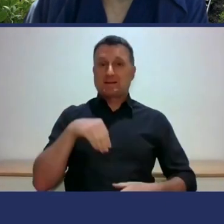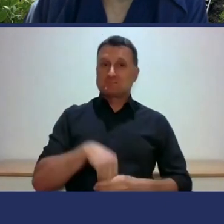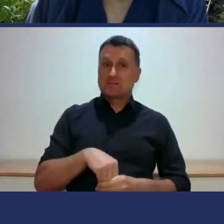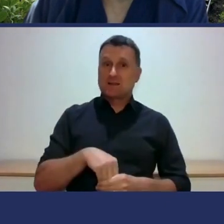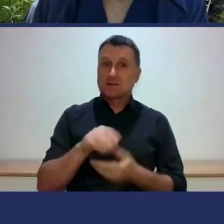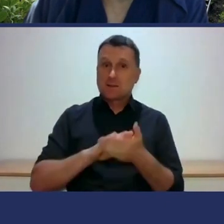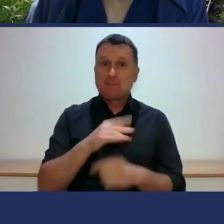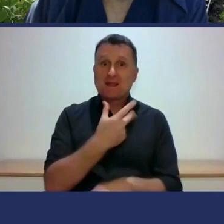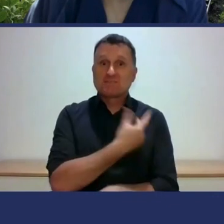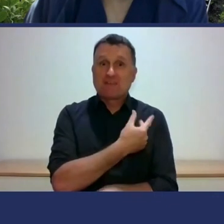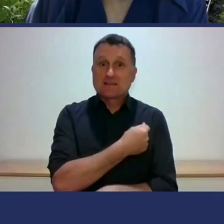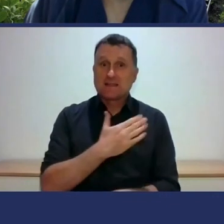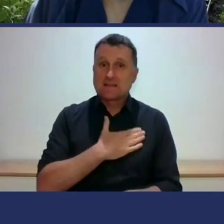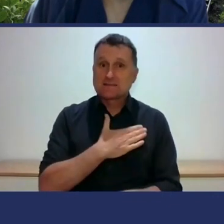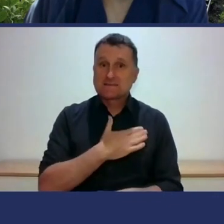looking for hands.